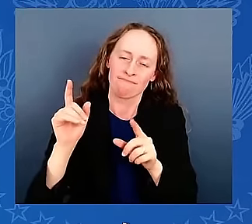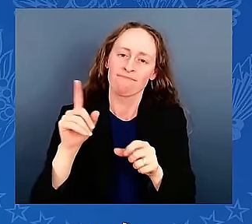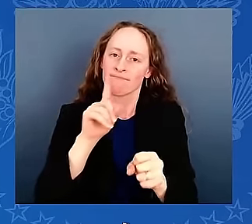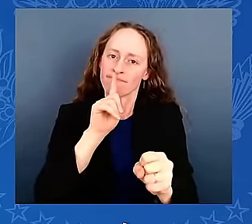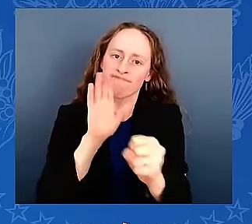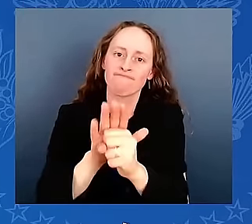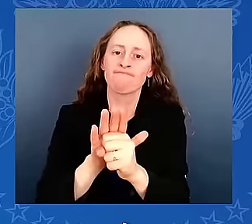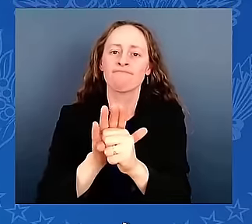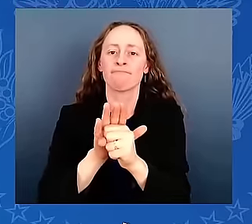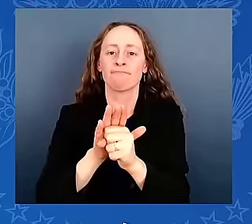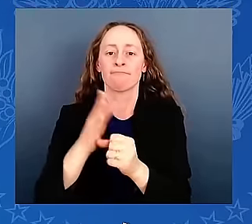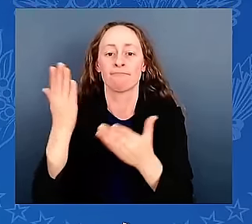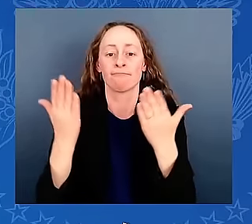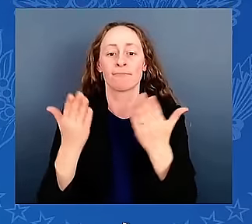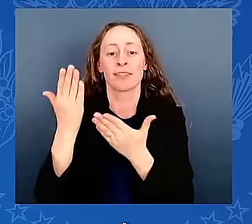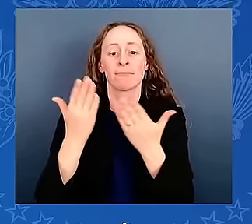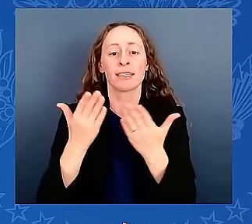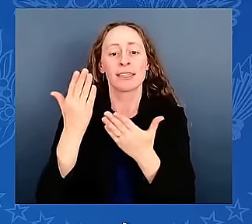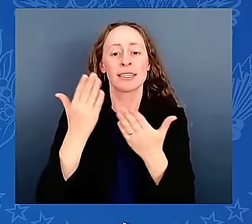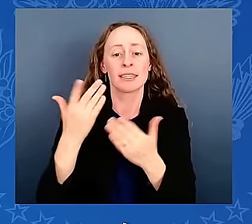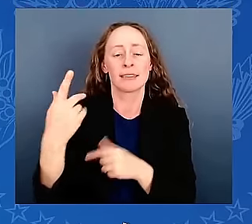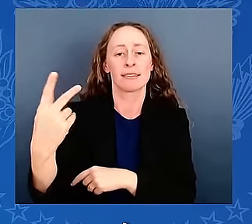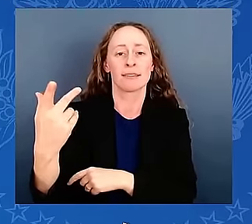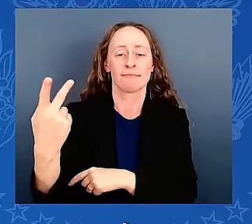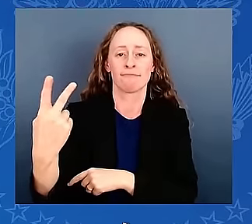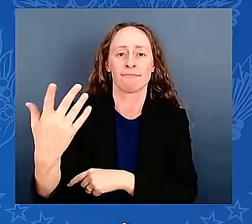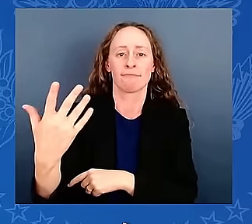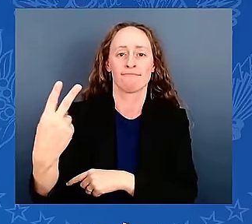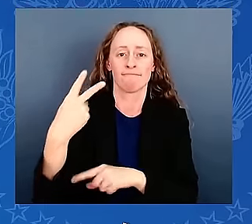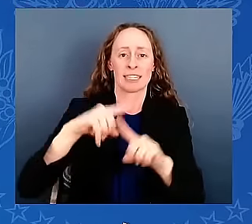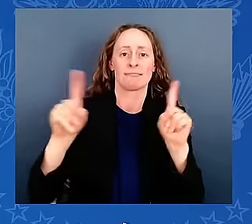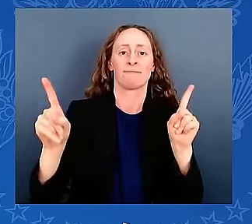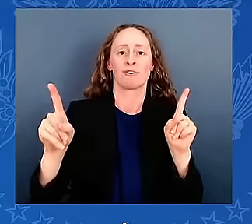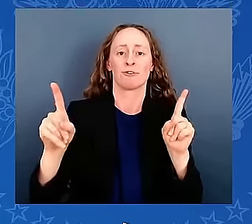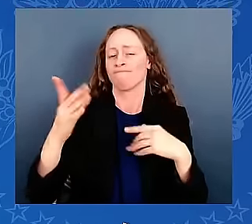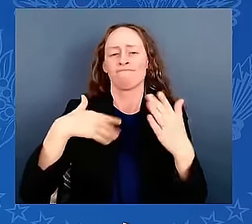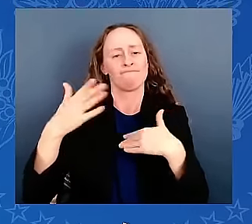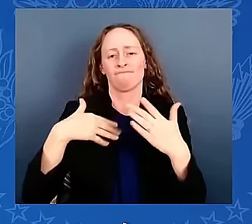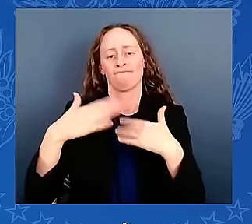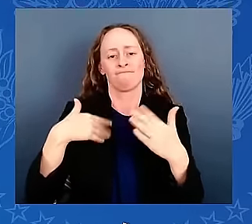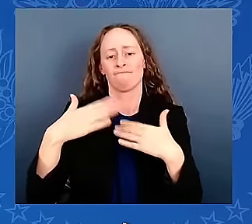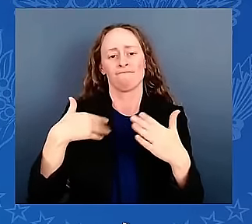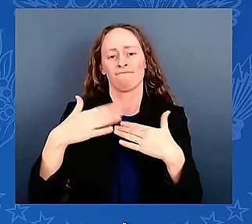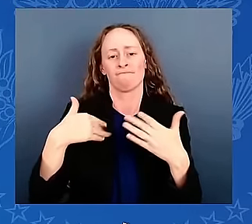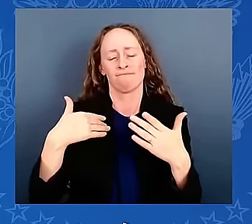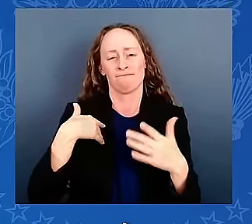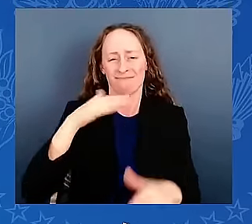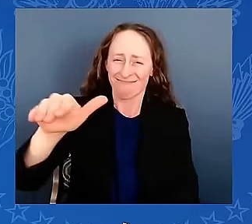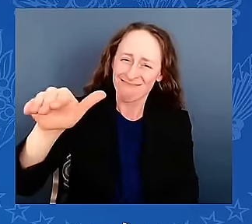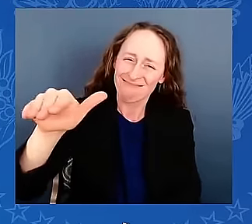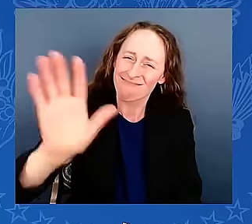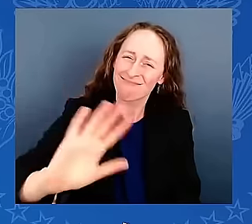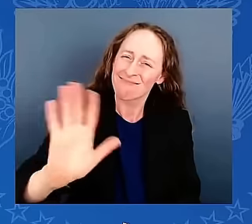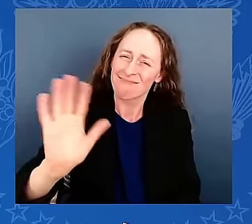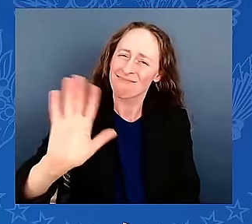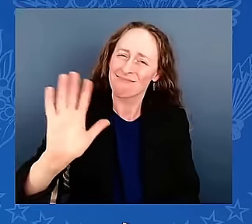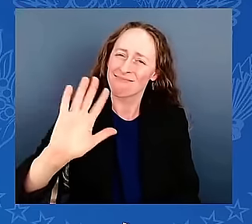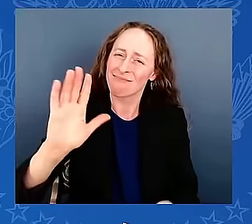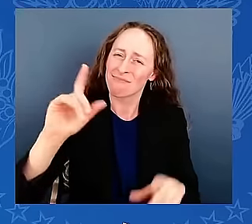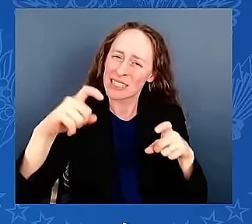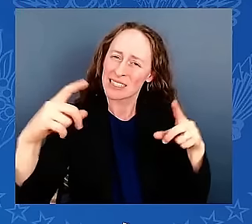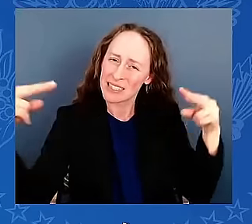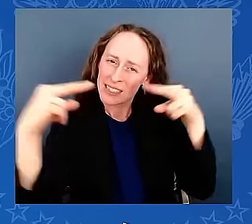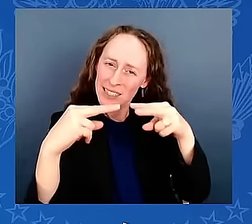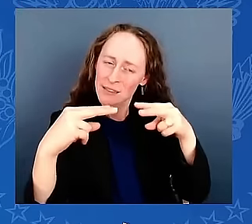to make them think like us. We have to band together the way they